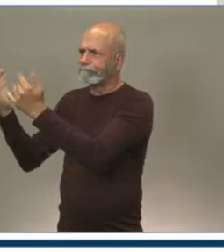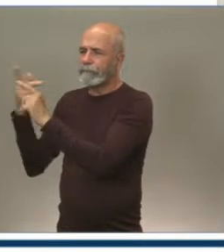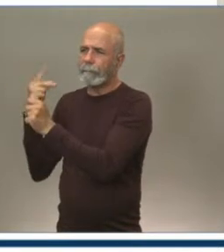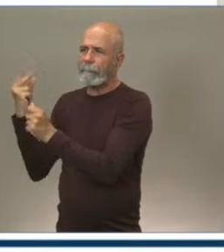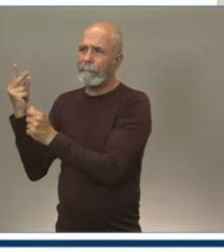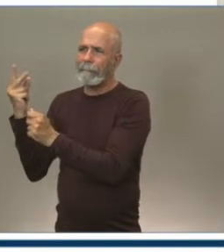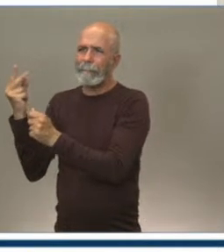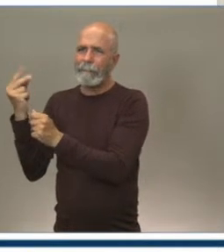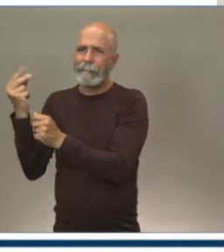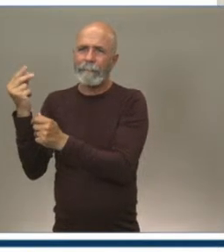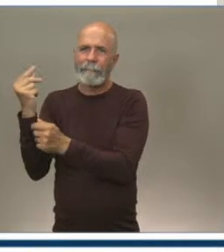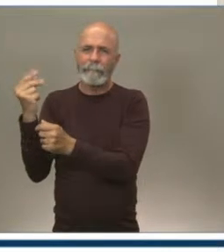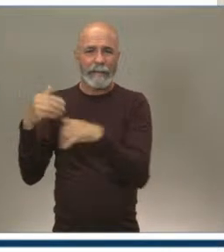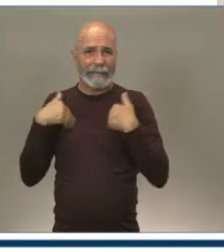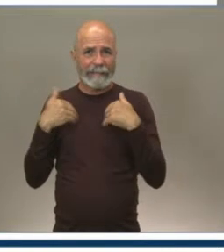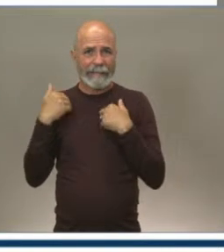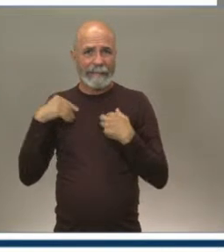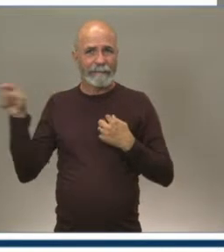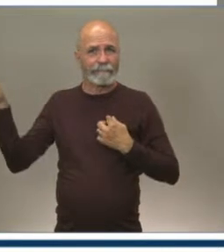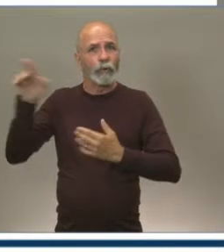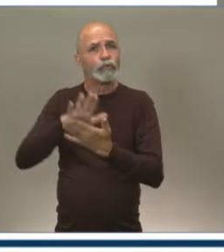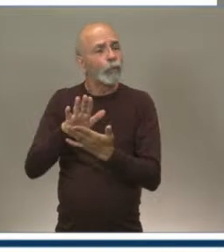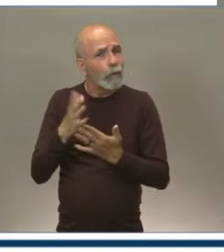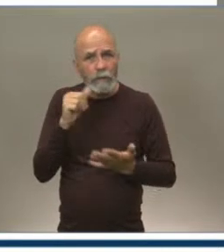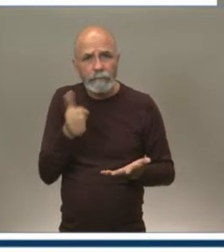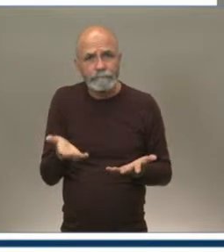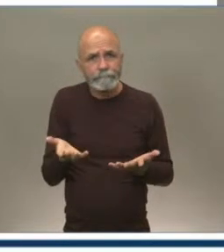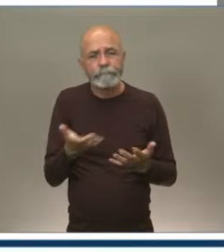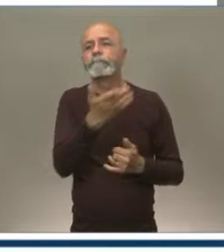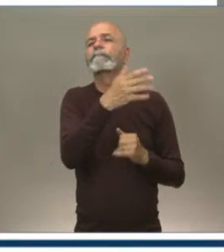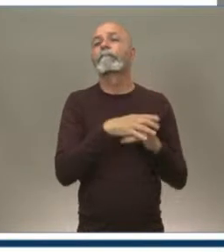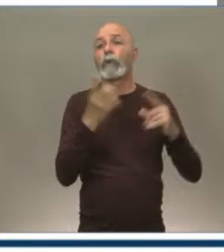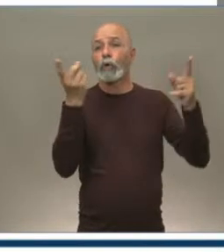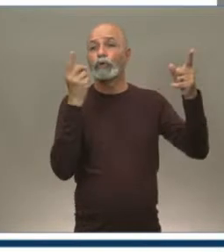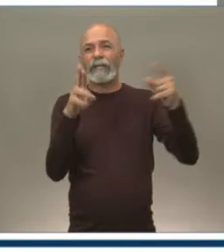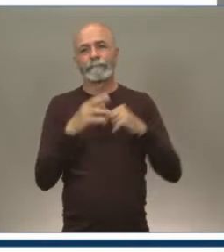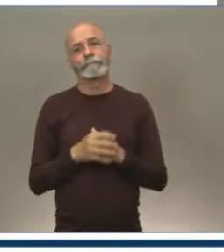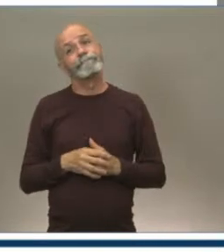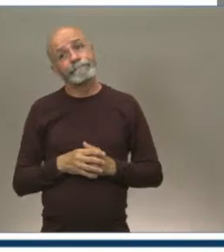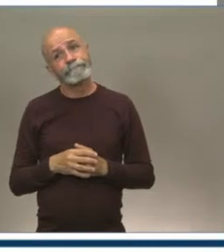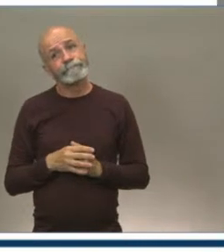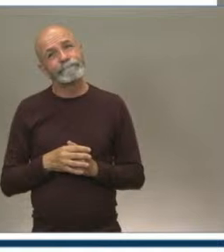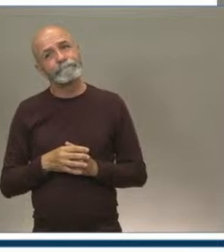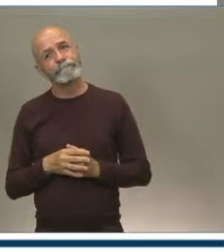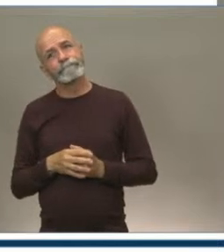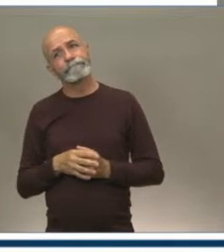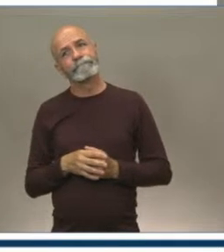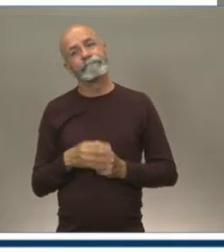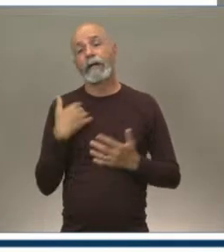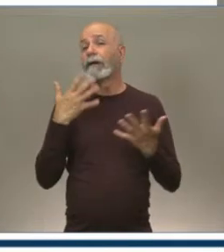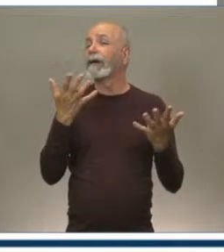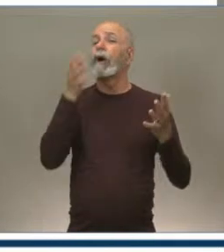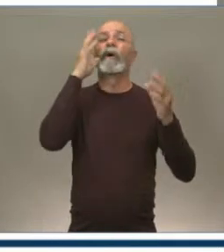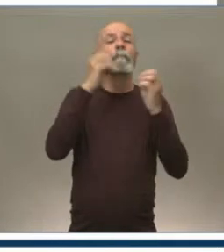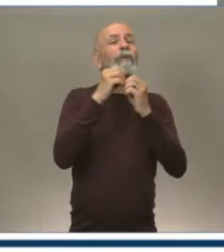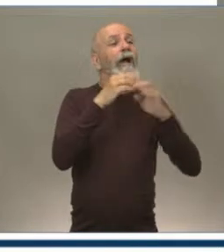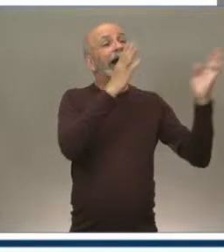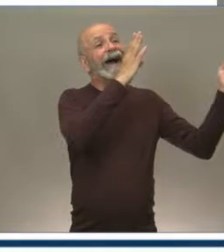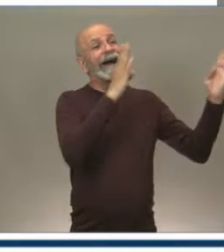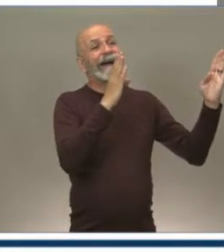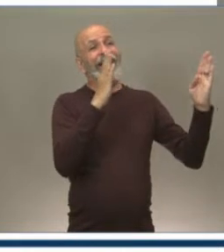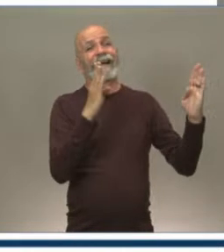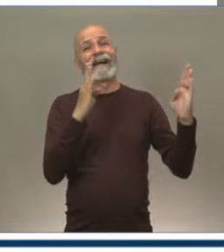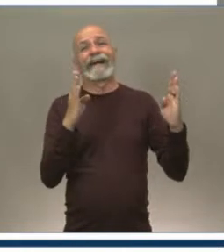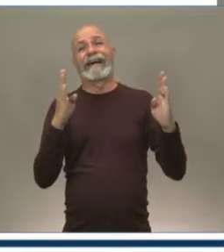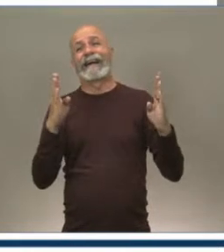kids? So the vaccine, we're going to open up probably within the next, as I said, by next week, we should be opening up for 12